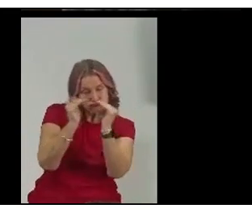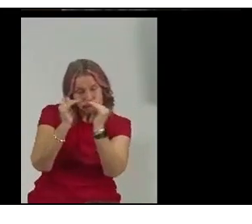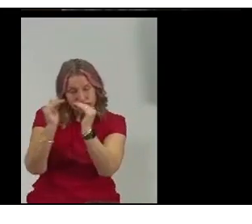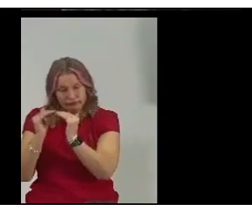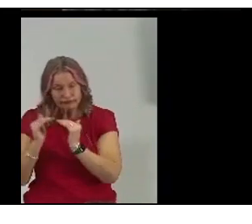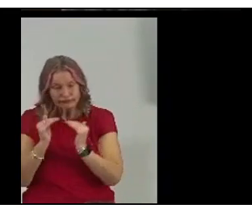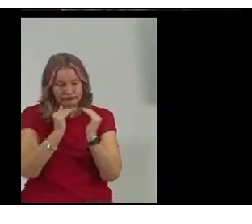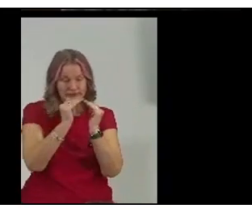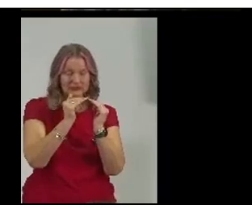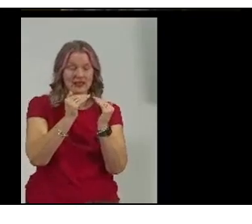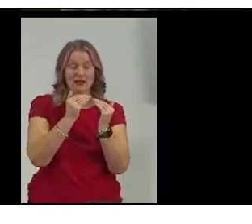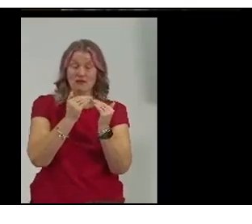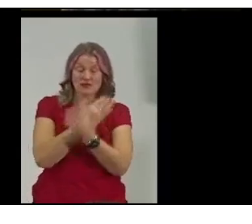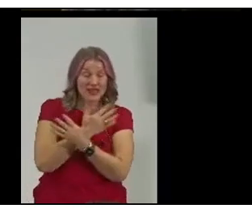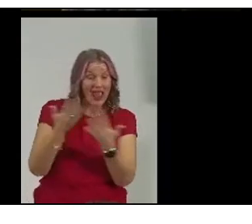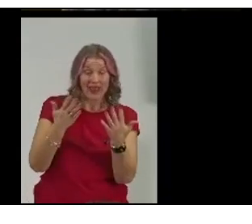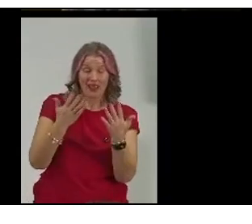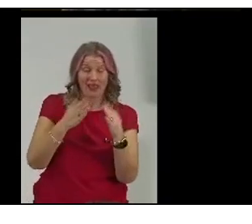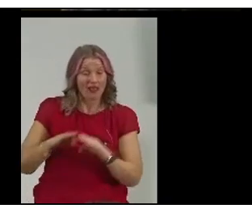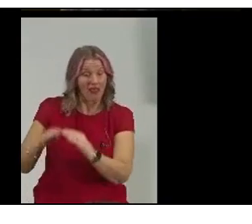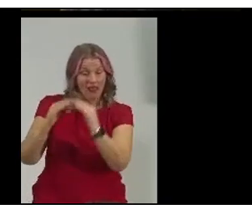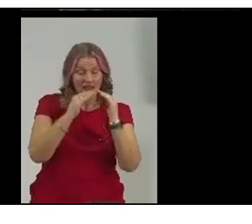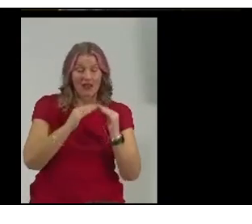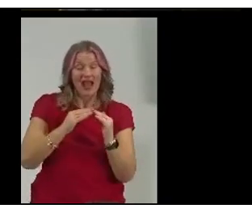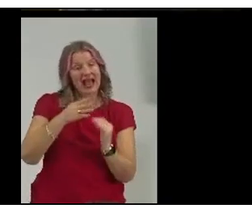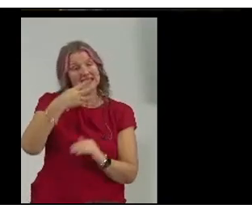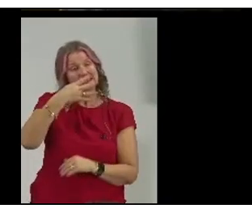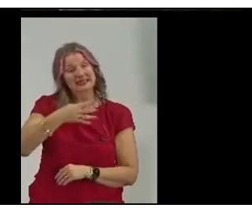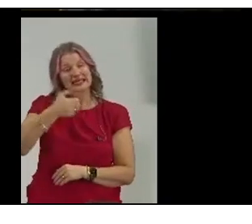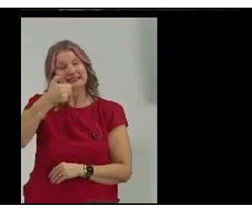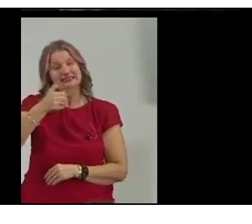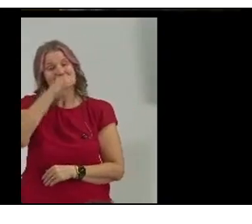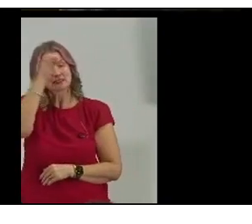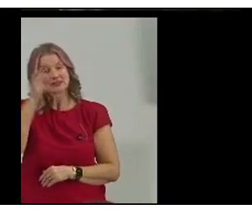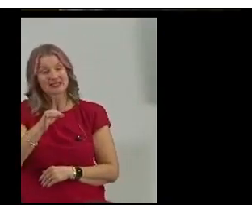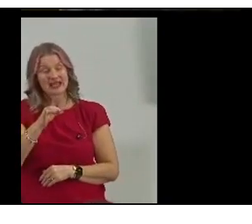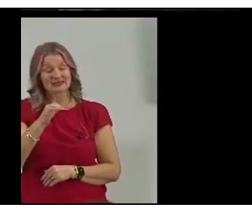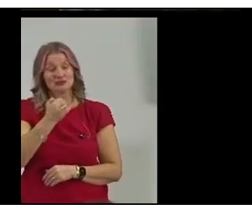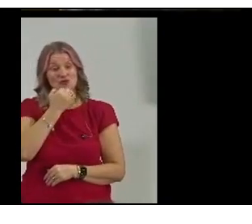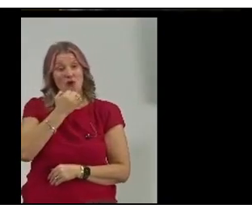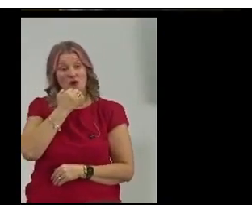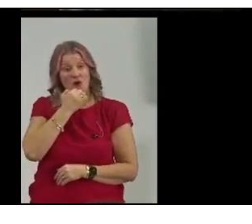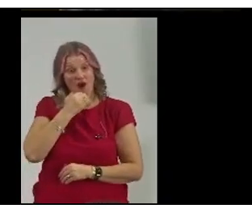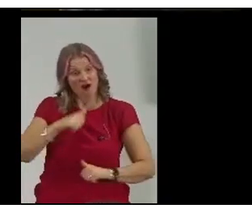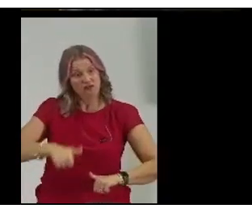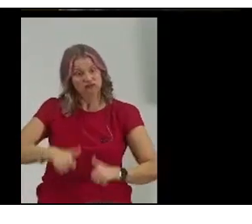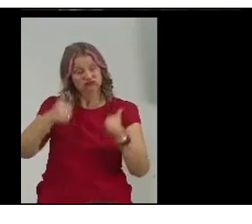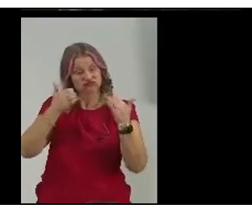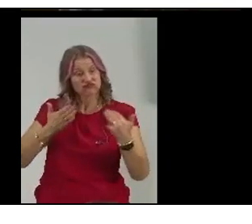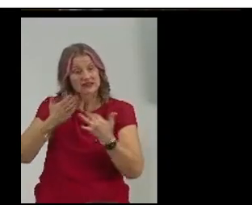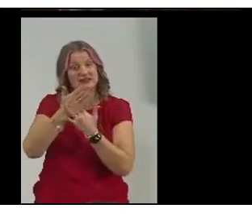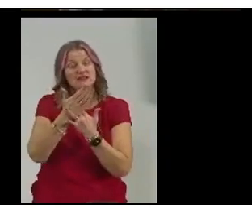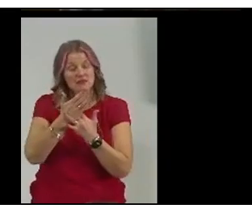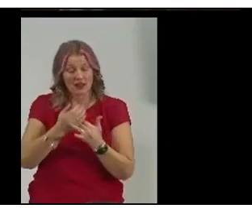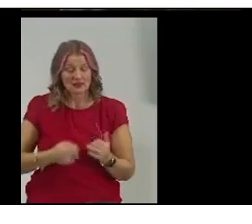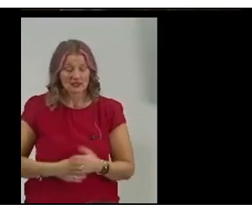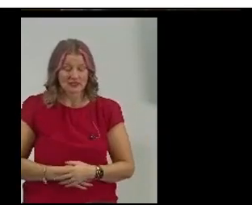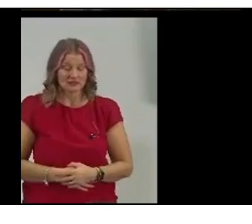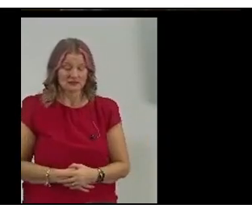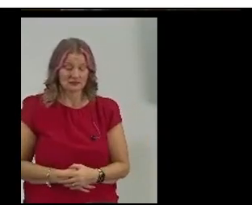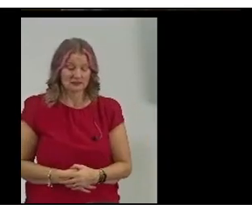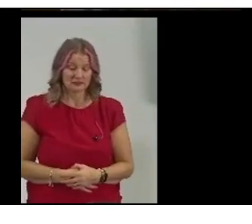across any peer groups in the market. And we got a 96% score from the Central Bank of UAE, which is the highest score. The next bank was less